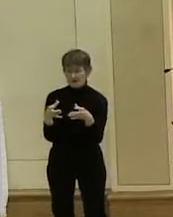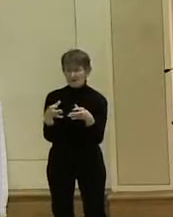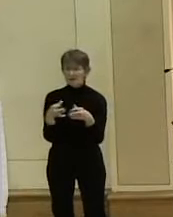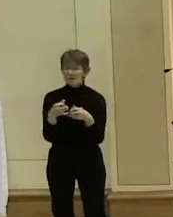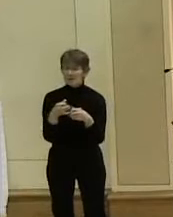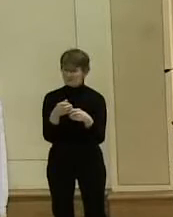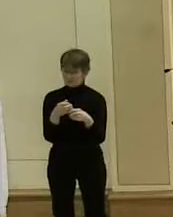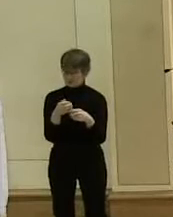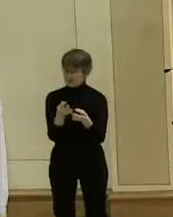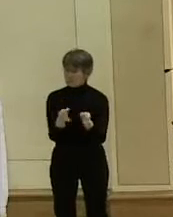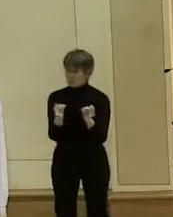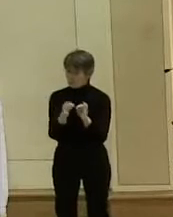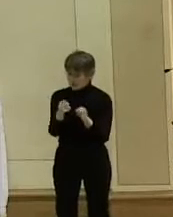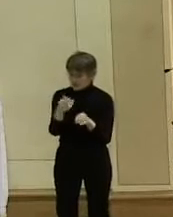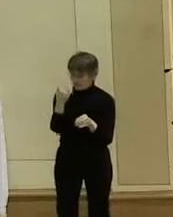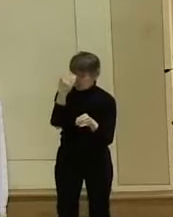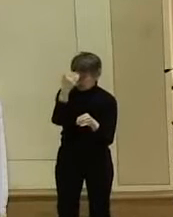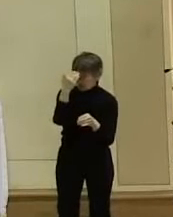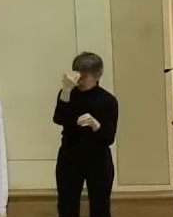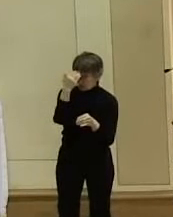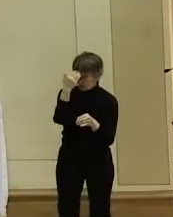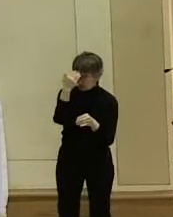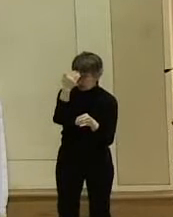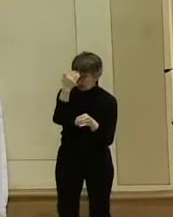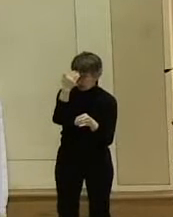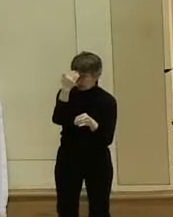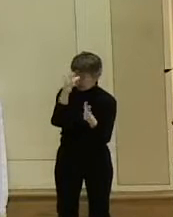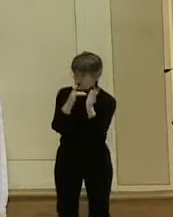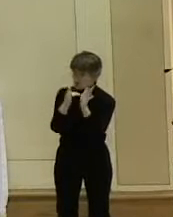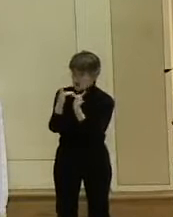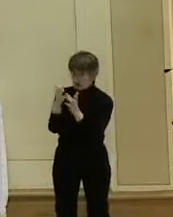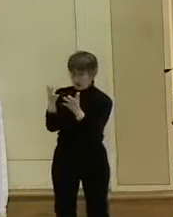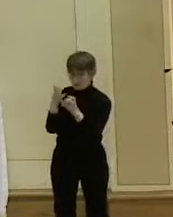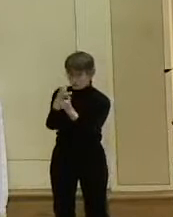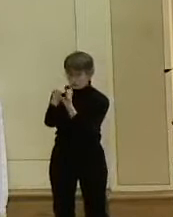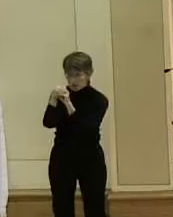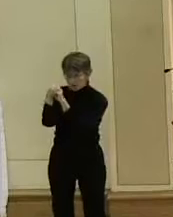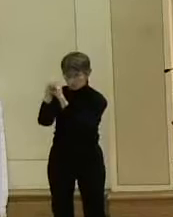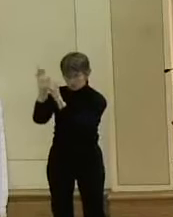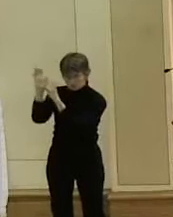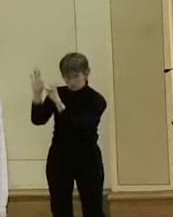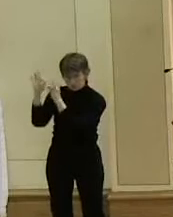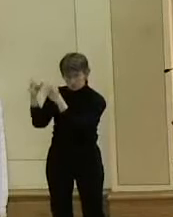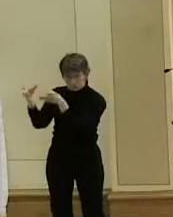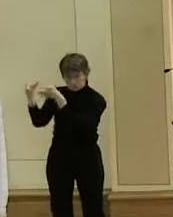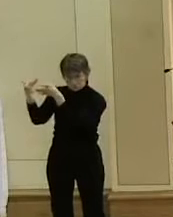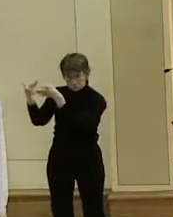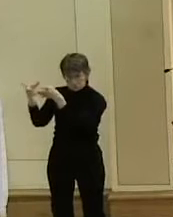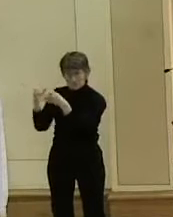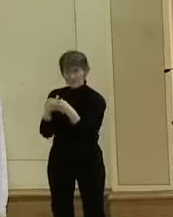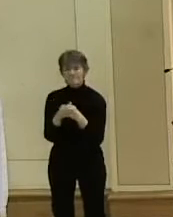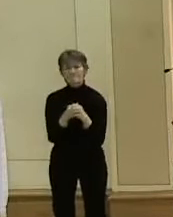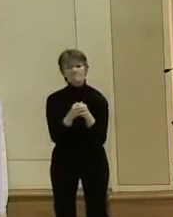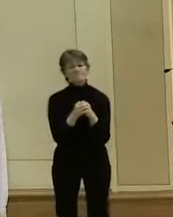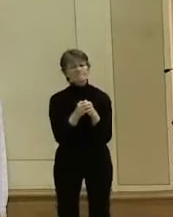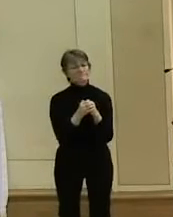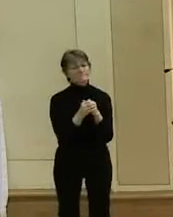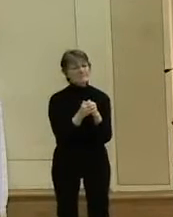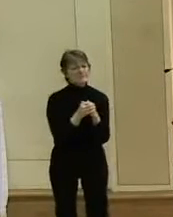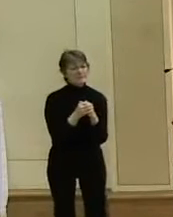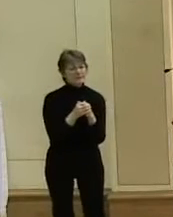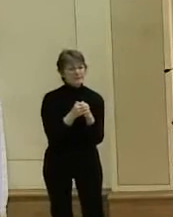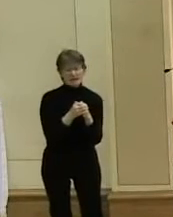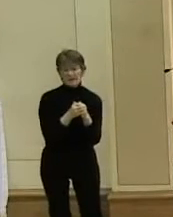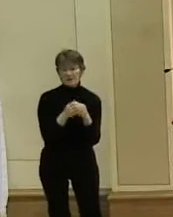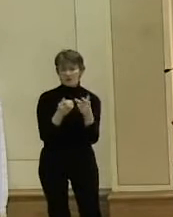realize who we are. I was thinking about some of the scripture verses that we have here today, and